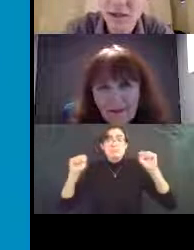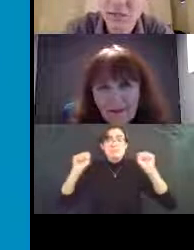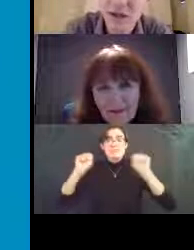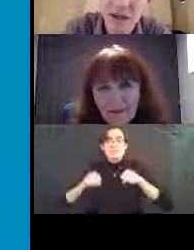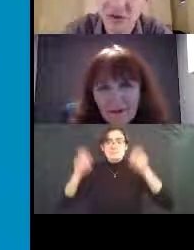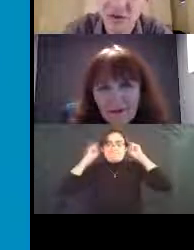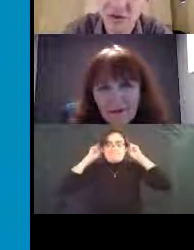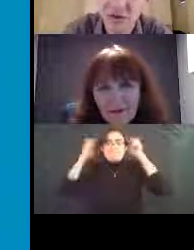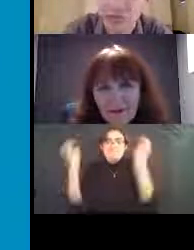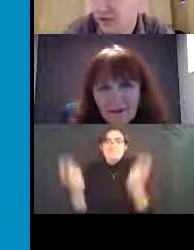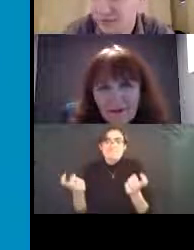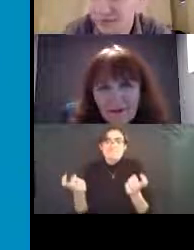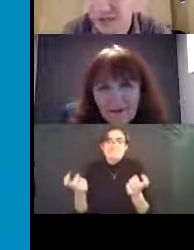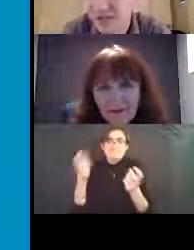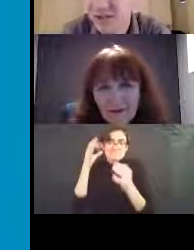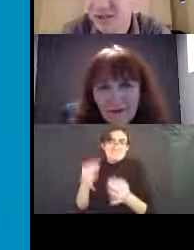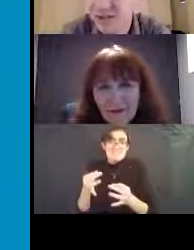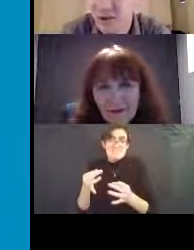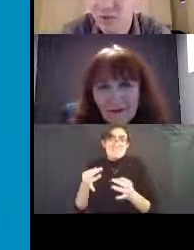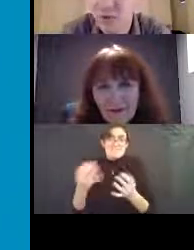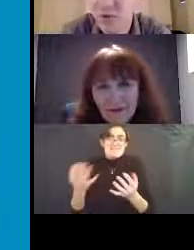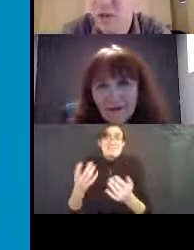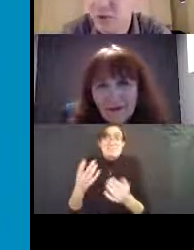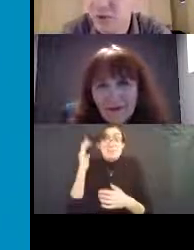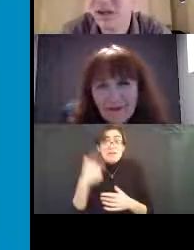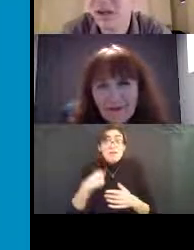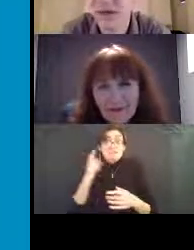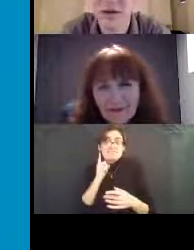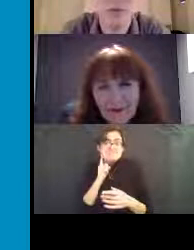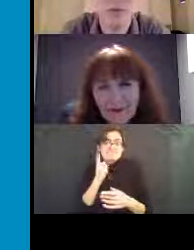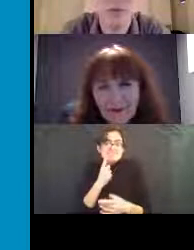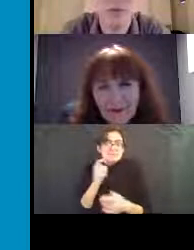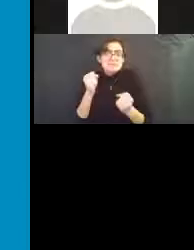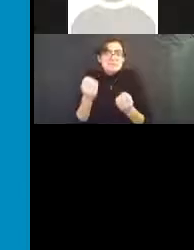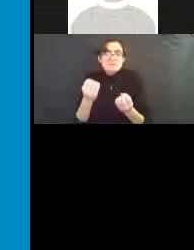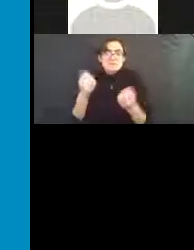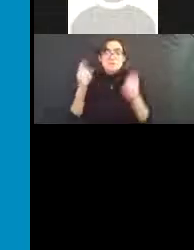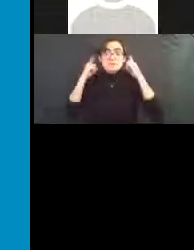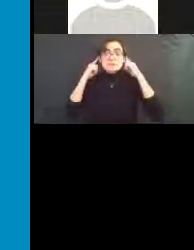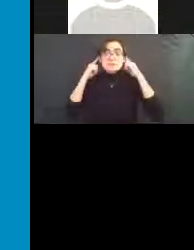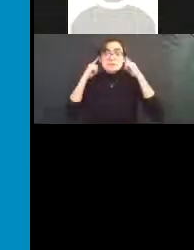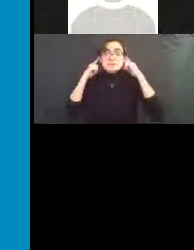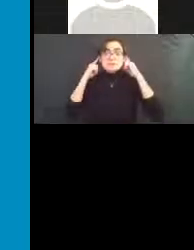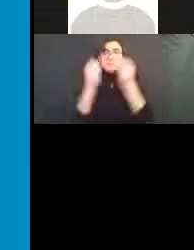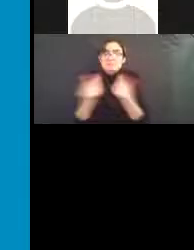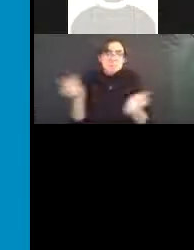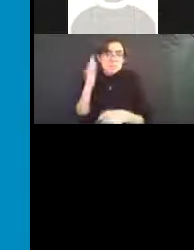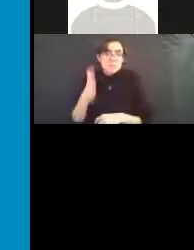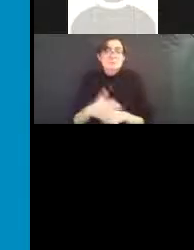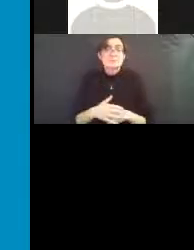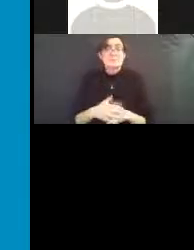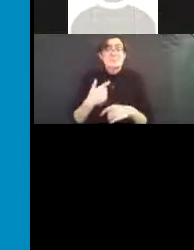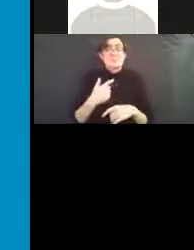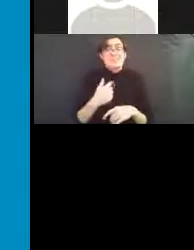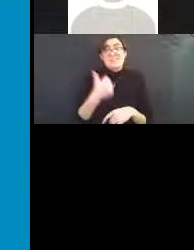I keep tabs on restaurants in my community that are, you know, quite noisy. I avoid those. And, you